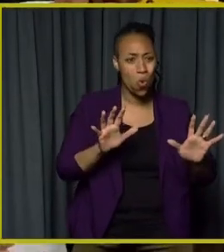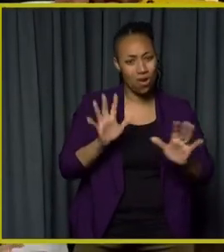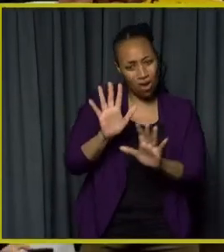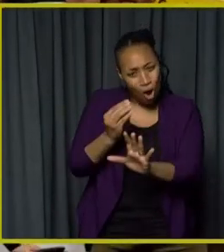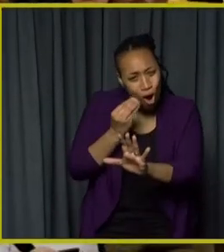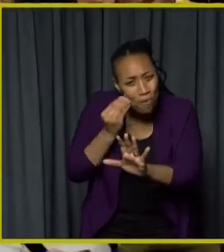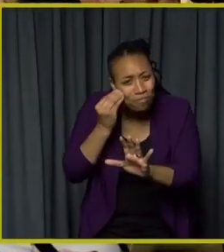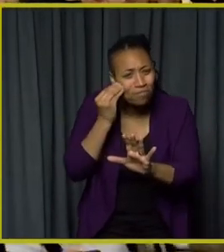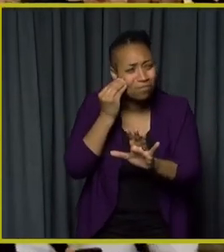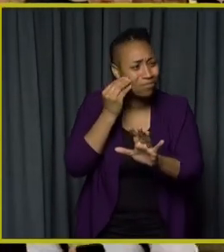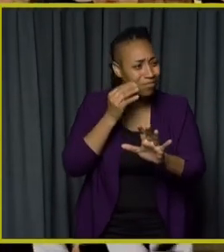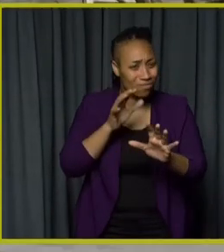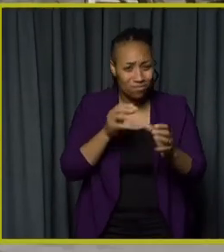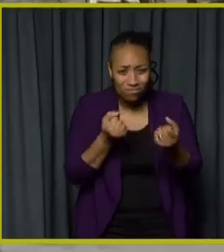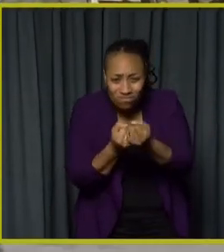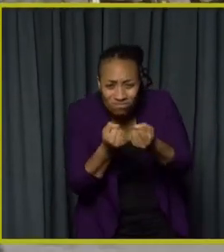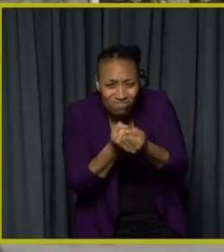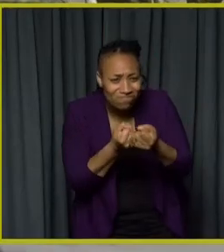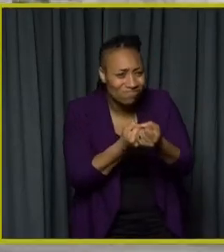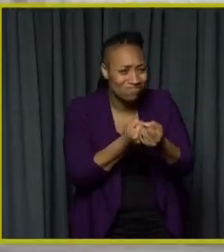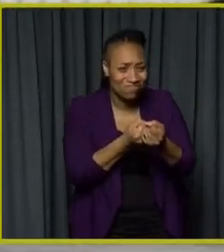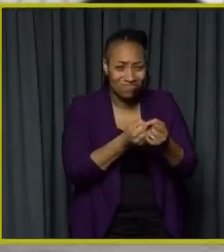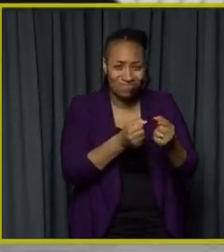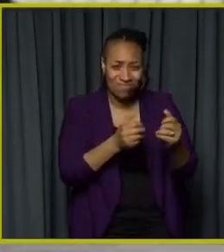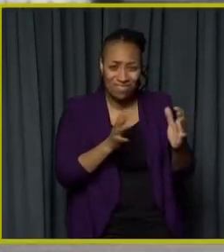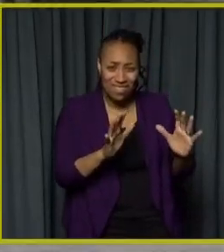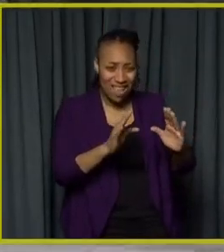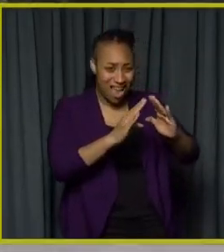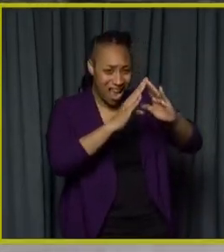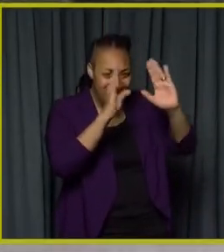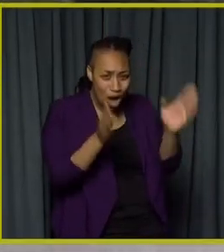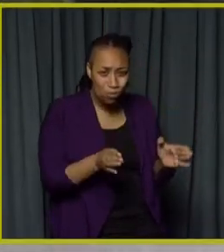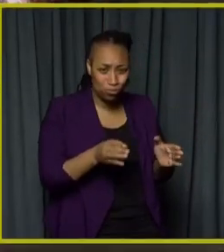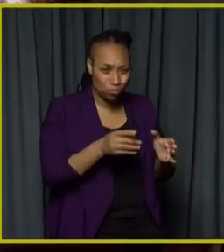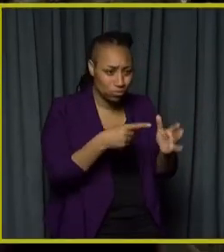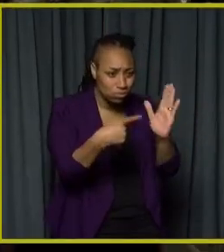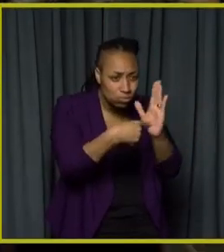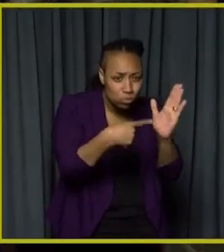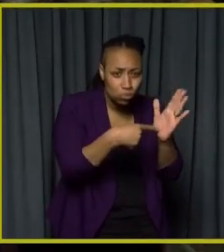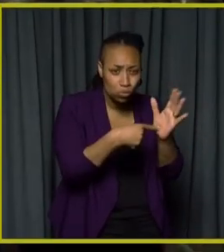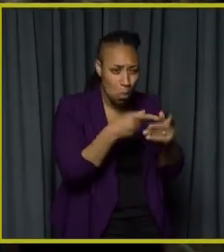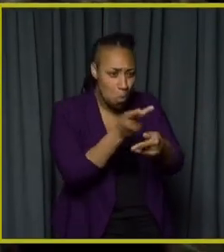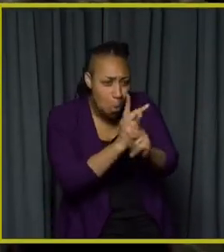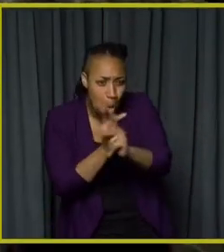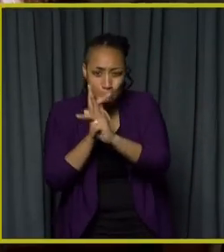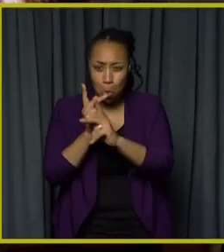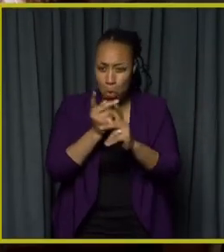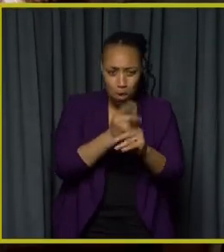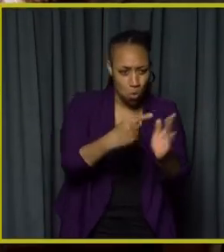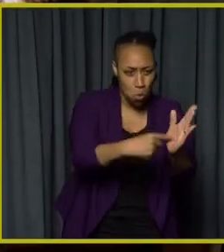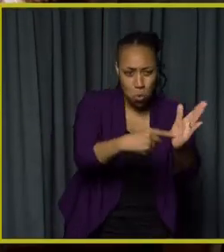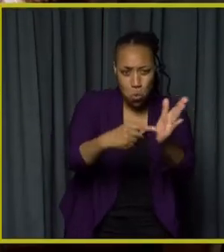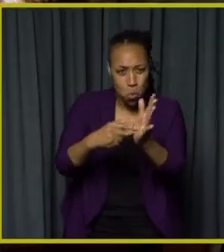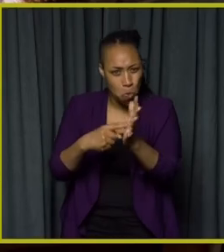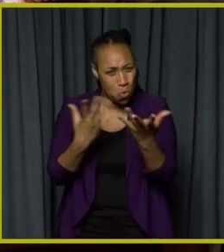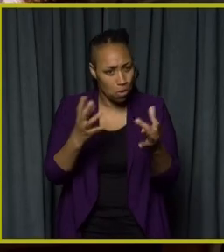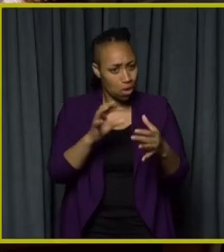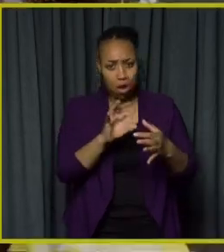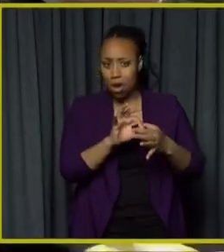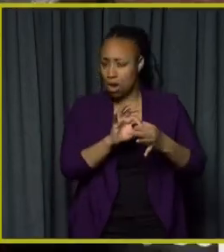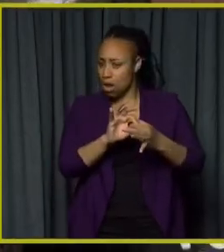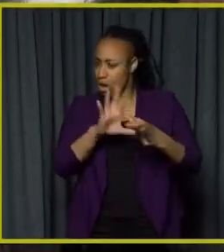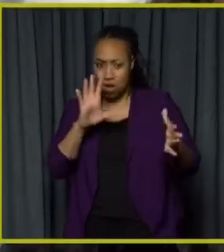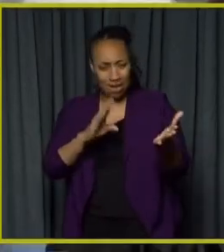We demand relief from crushing household, student, and consumer debt. We demand equity in